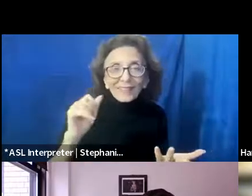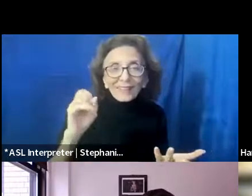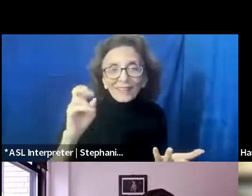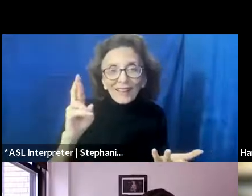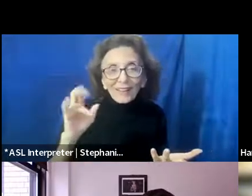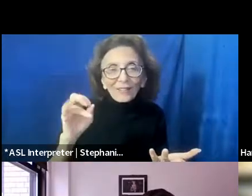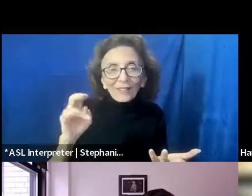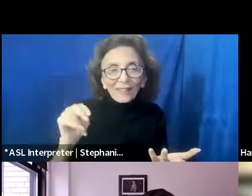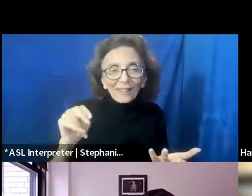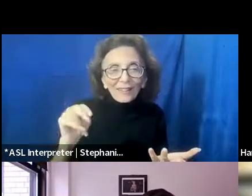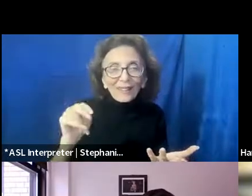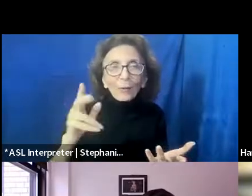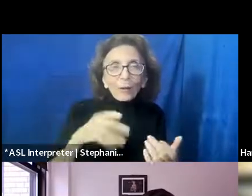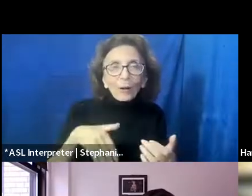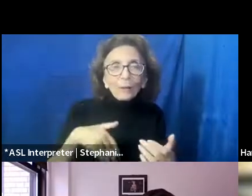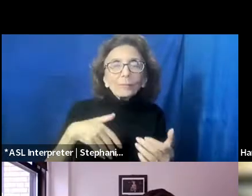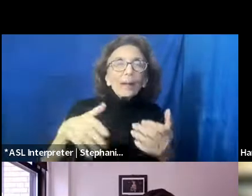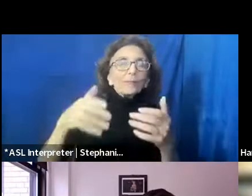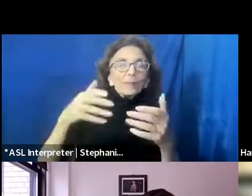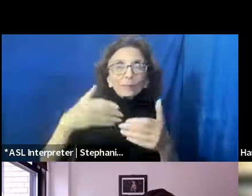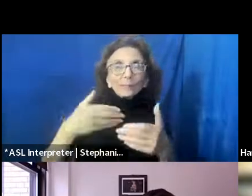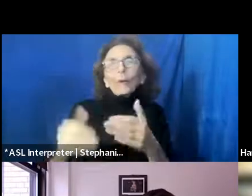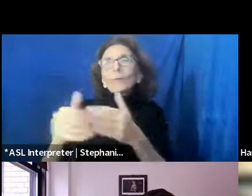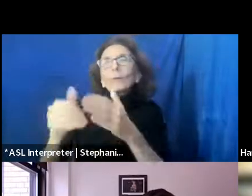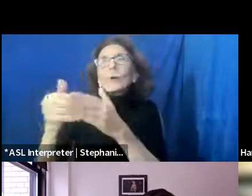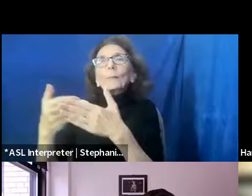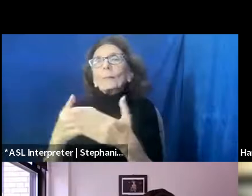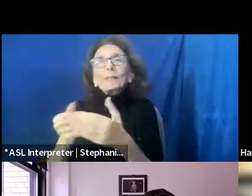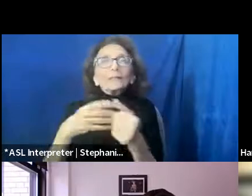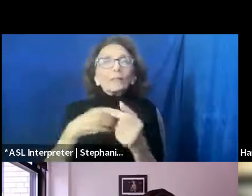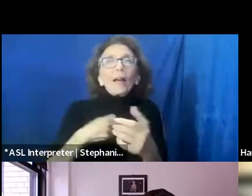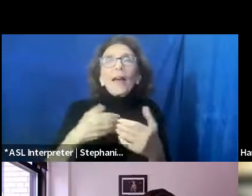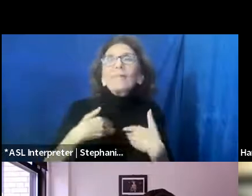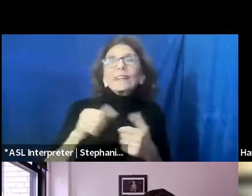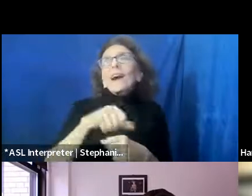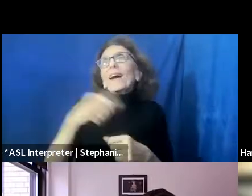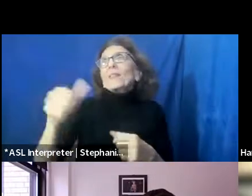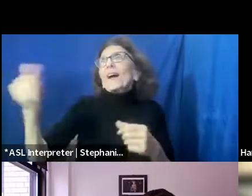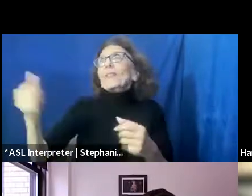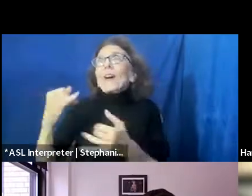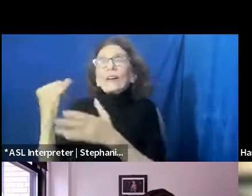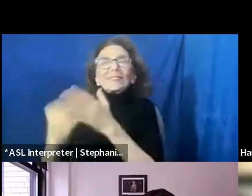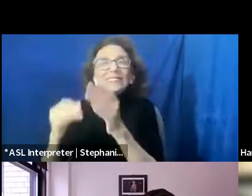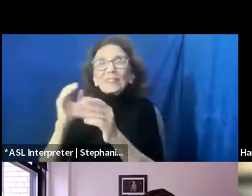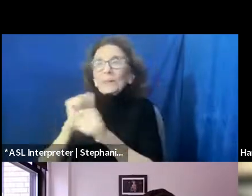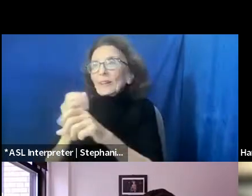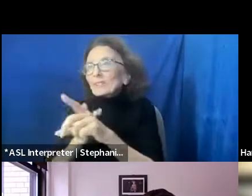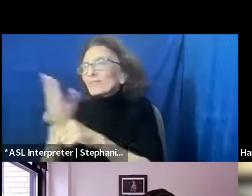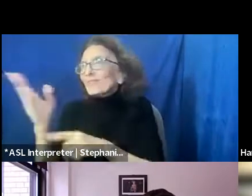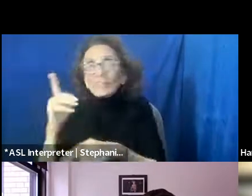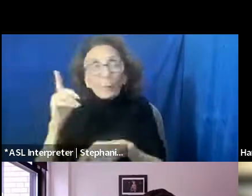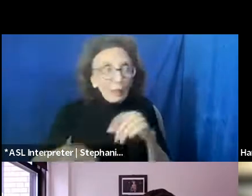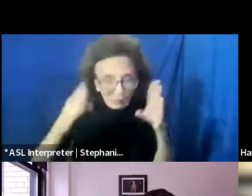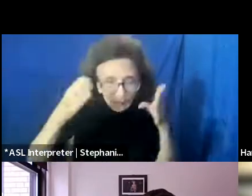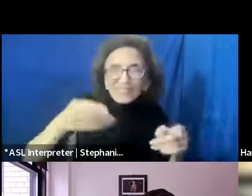having babies and pursuing artistic life and not wanting to be our production managers and stuff anymore. They had all this